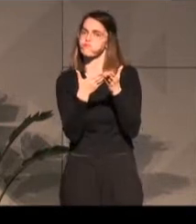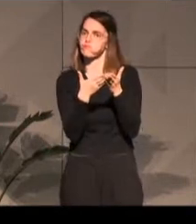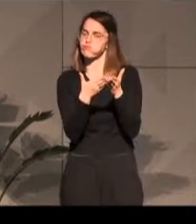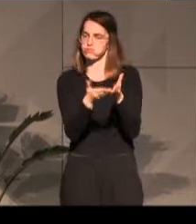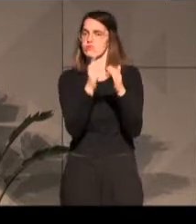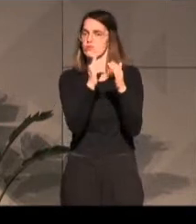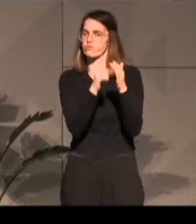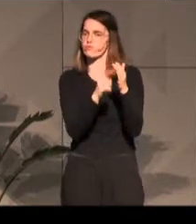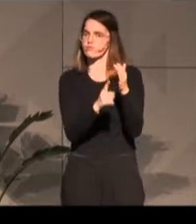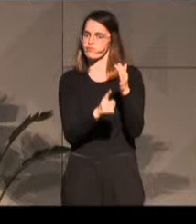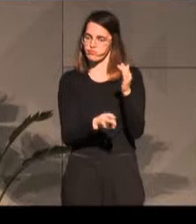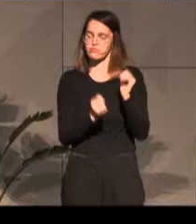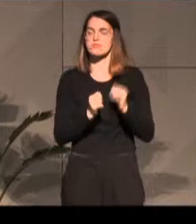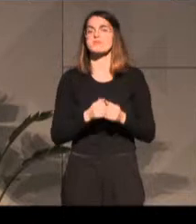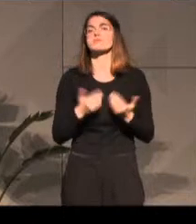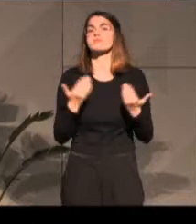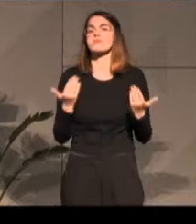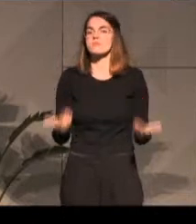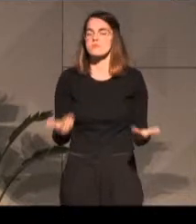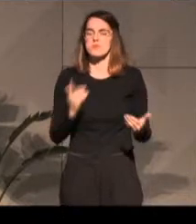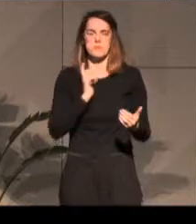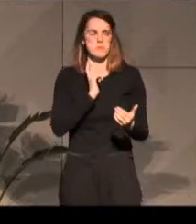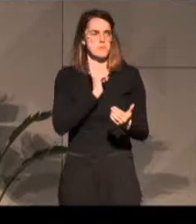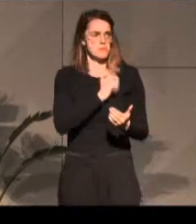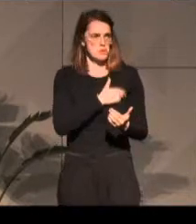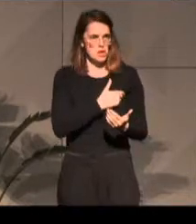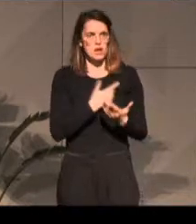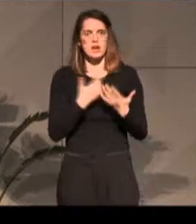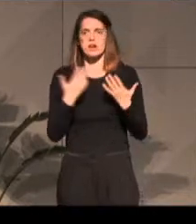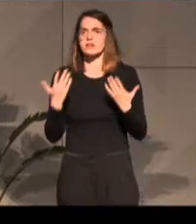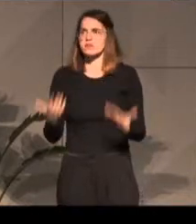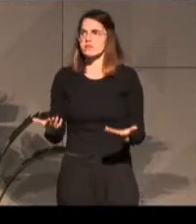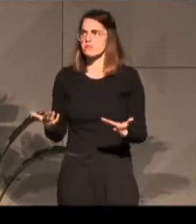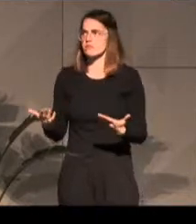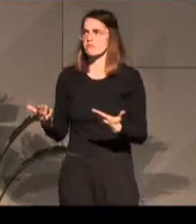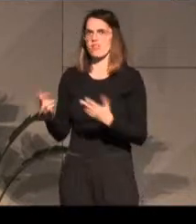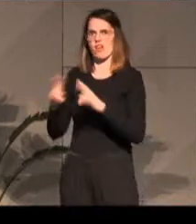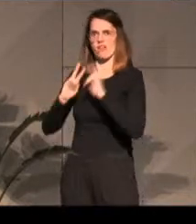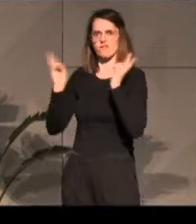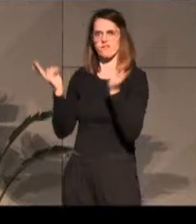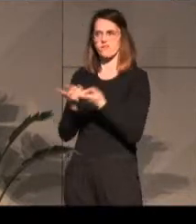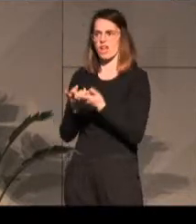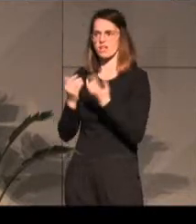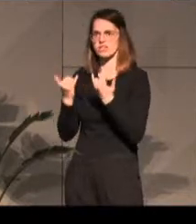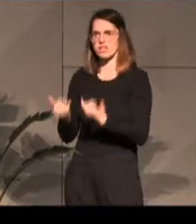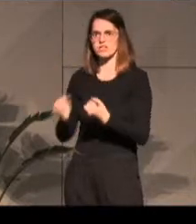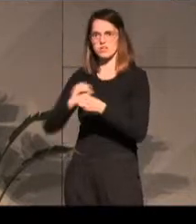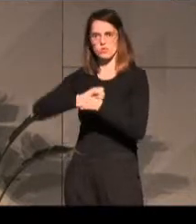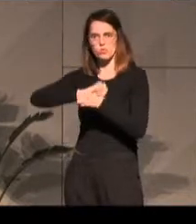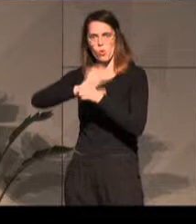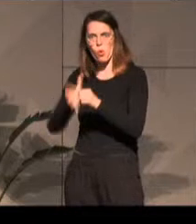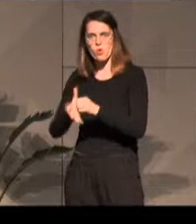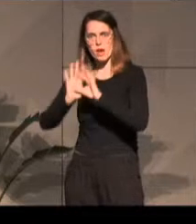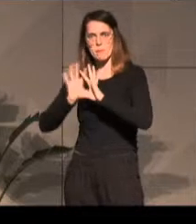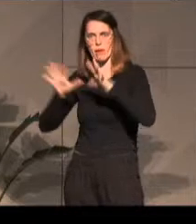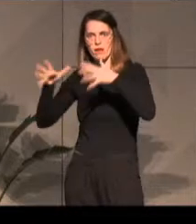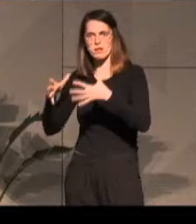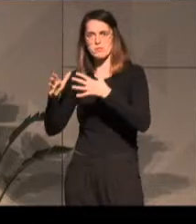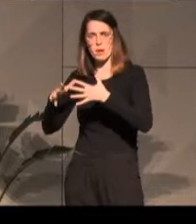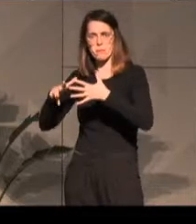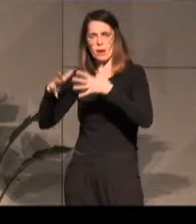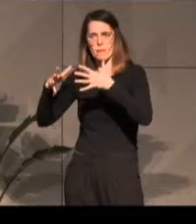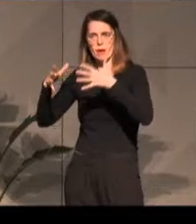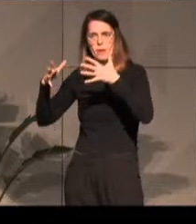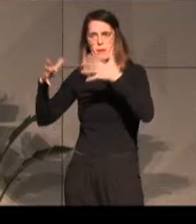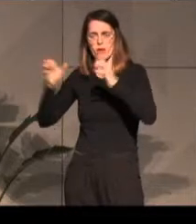at the end of March, and the world has been changing. The corona pandemic is